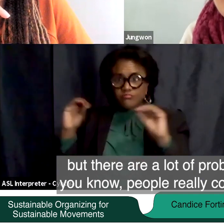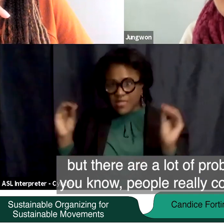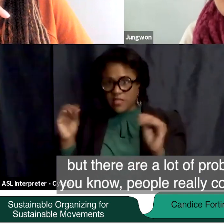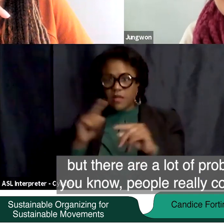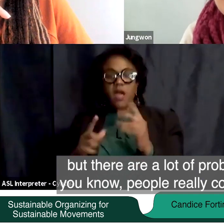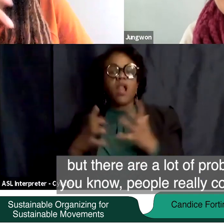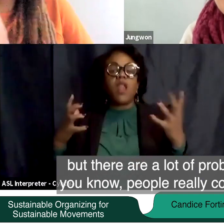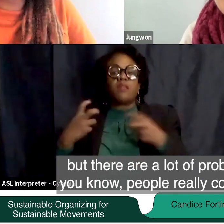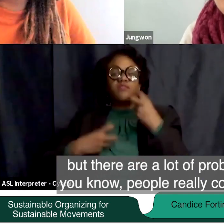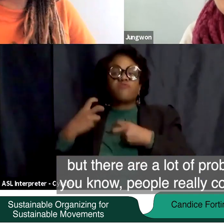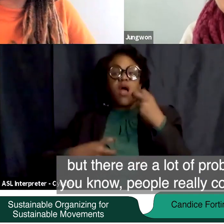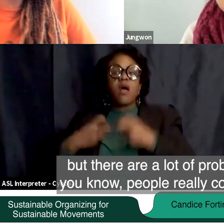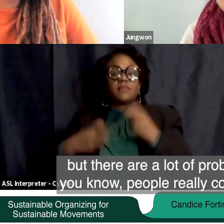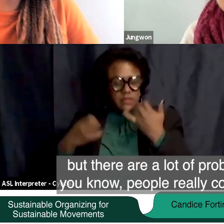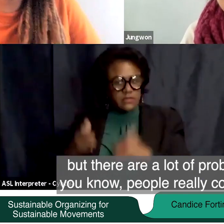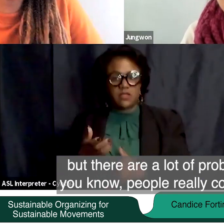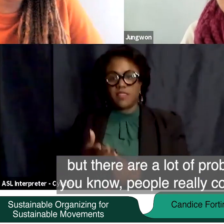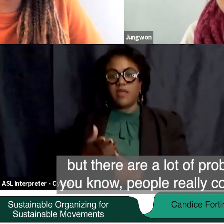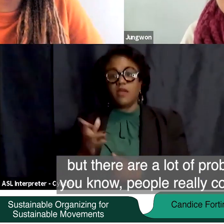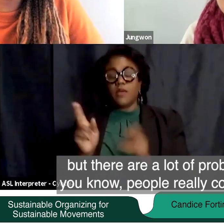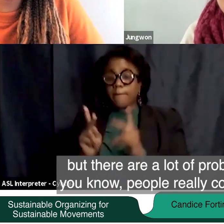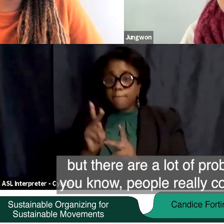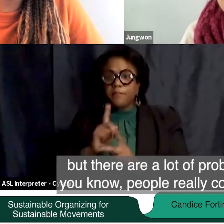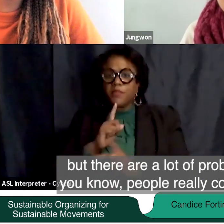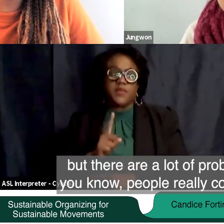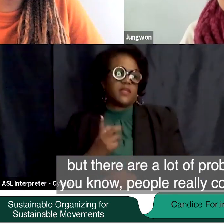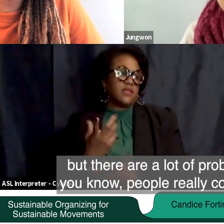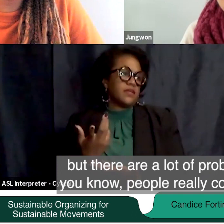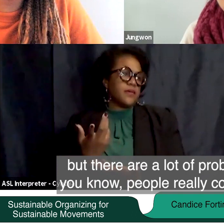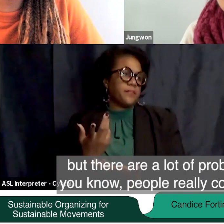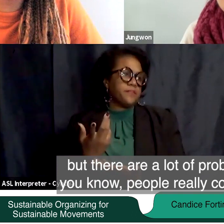of problems, and people really